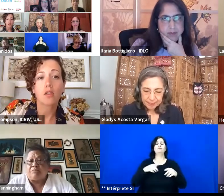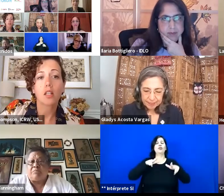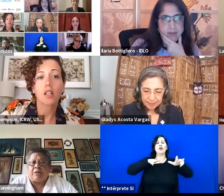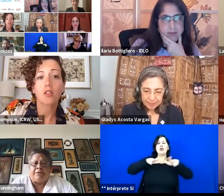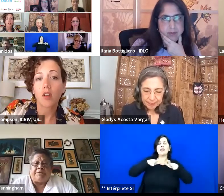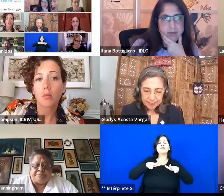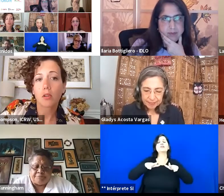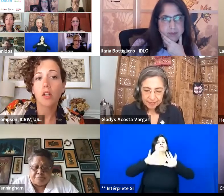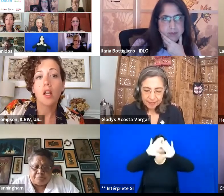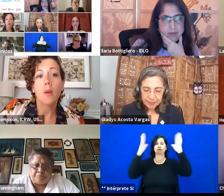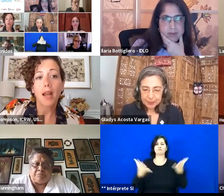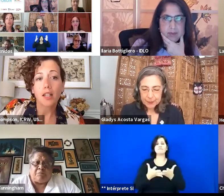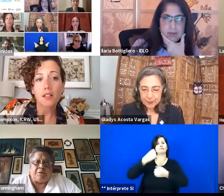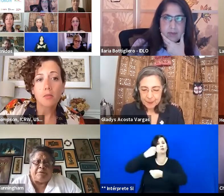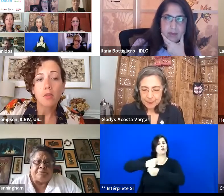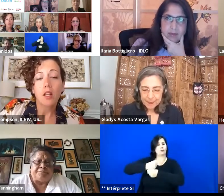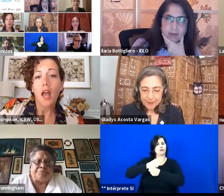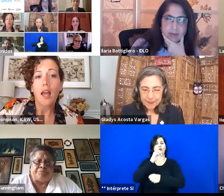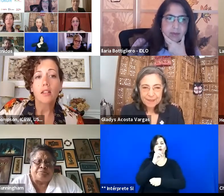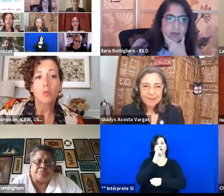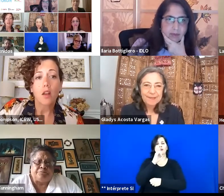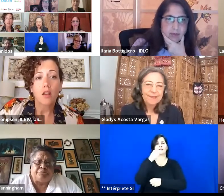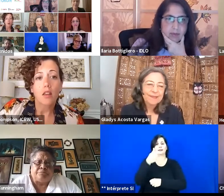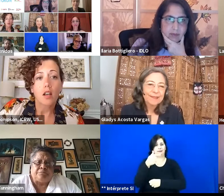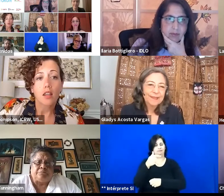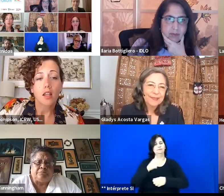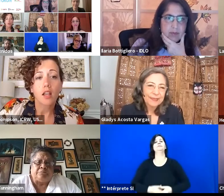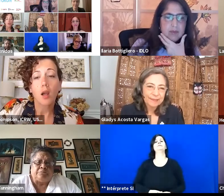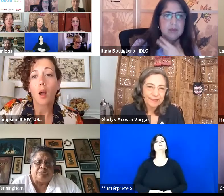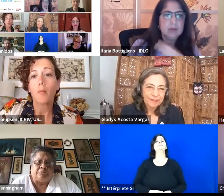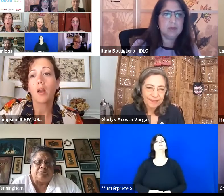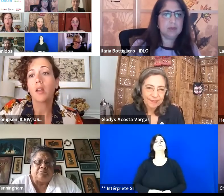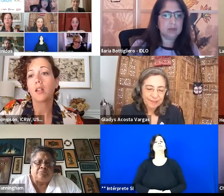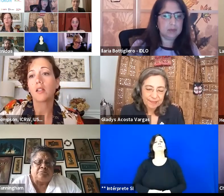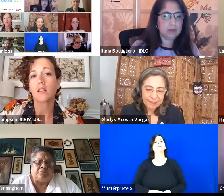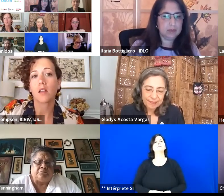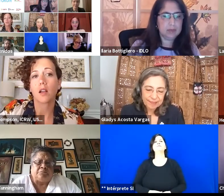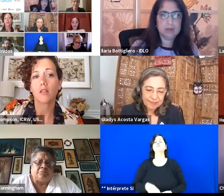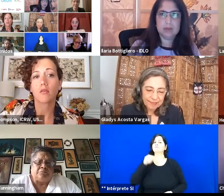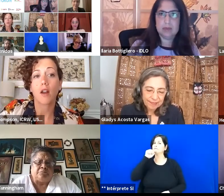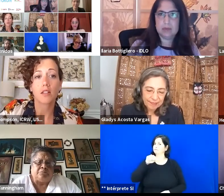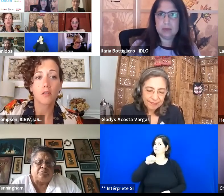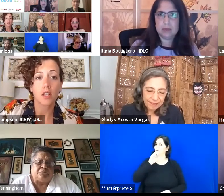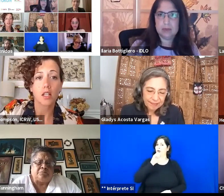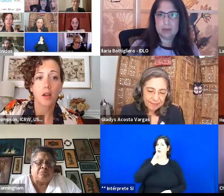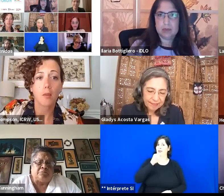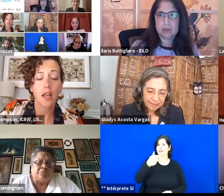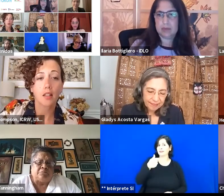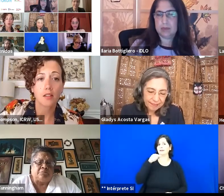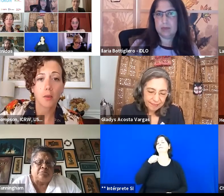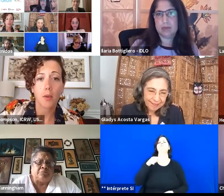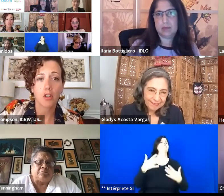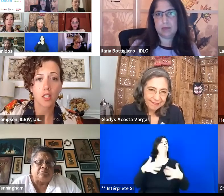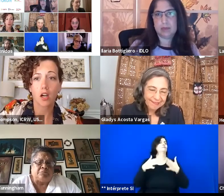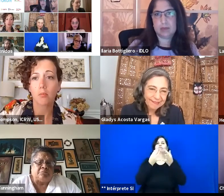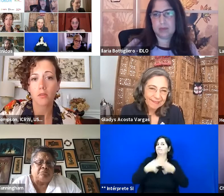defined. It's really an incredible mechanism, and it's one that I think is relatively